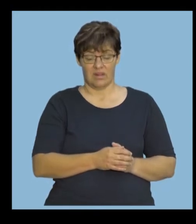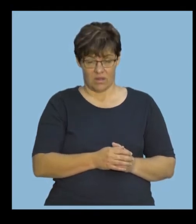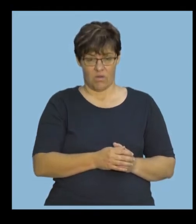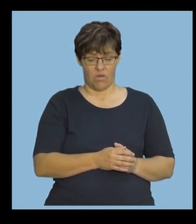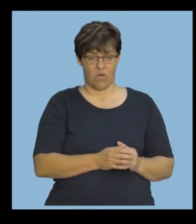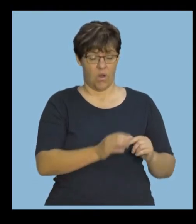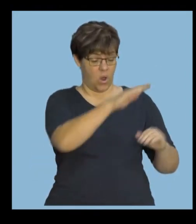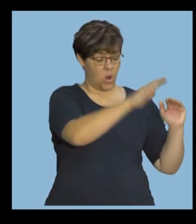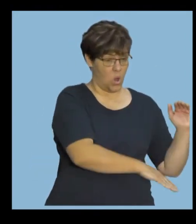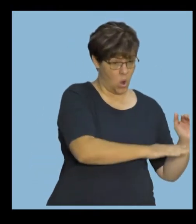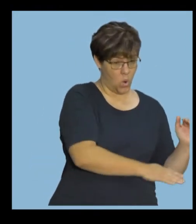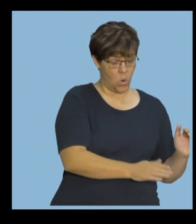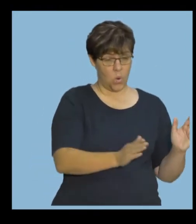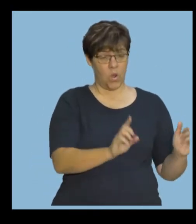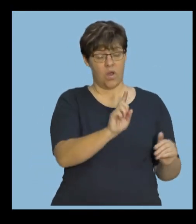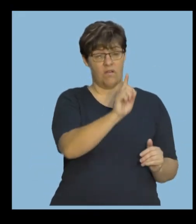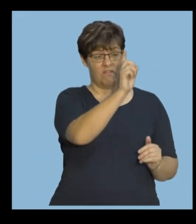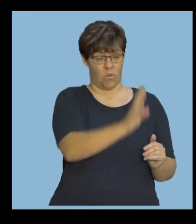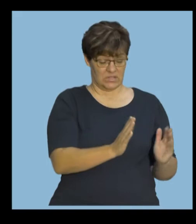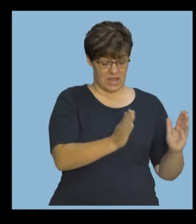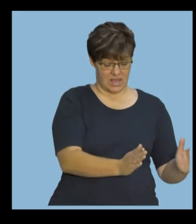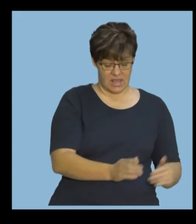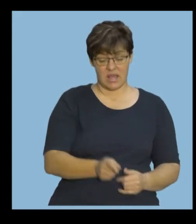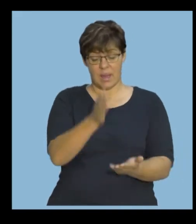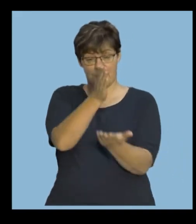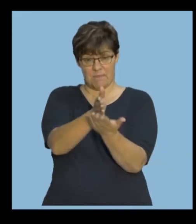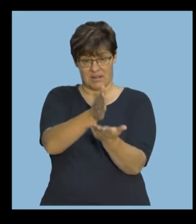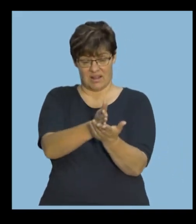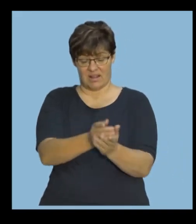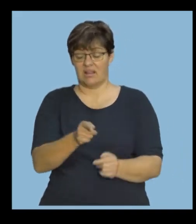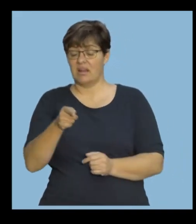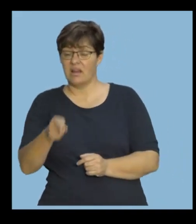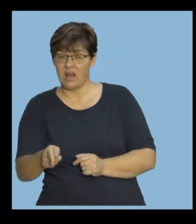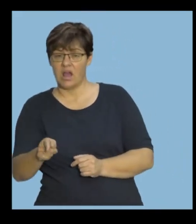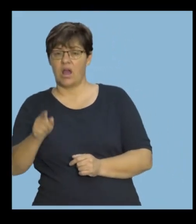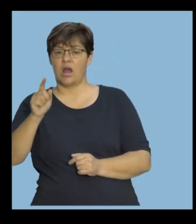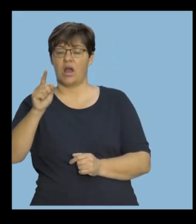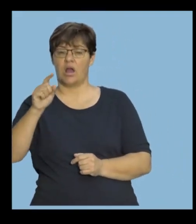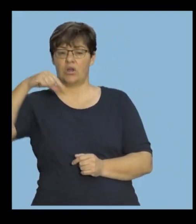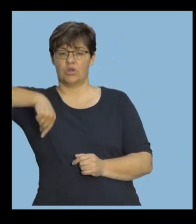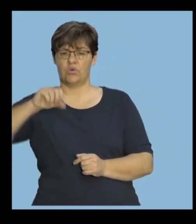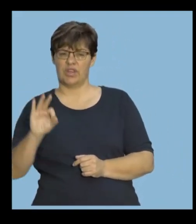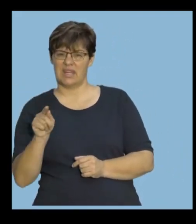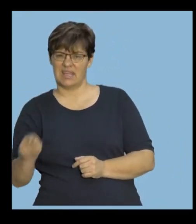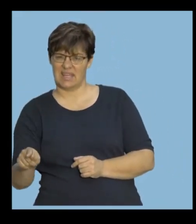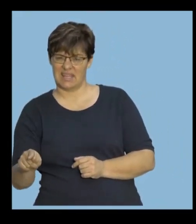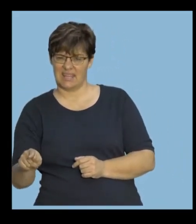So now let's look at the upper quartile, or known as Q3. So this